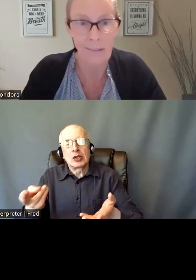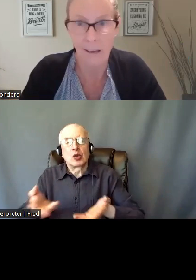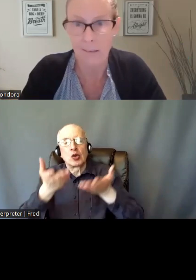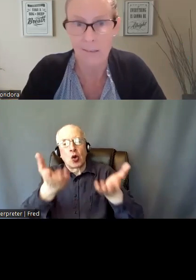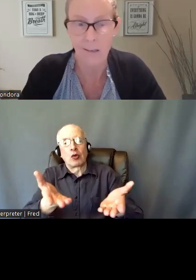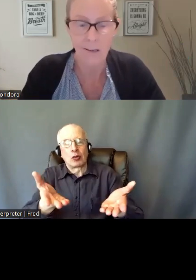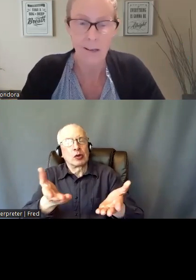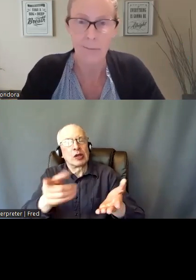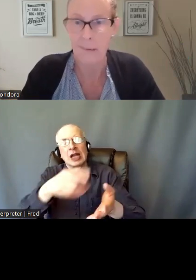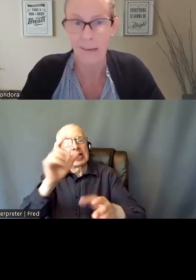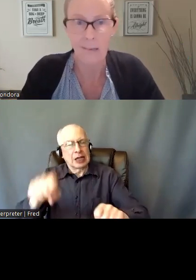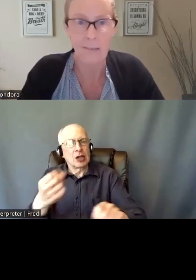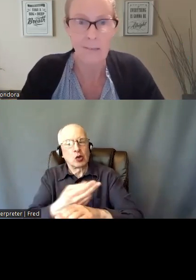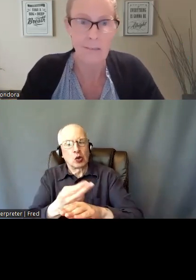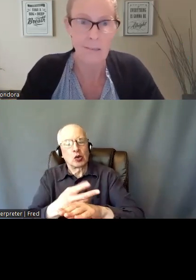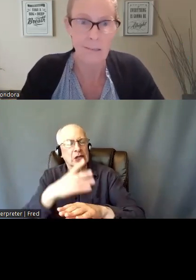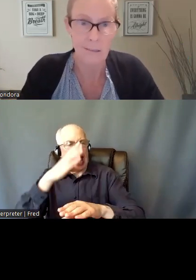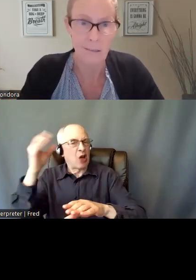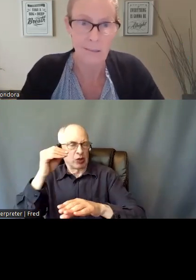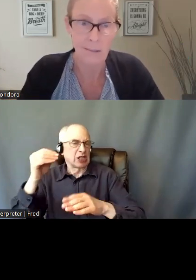the context of the meetings.